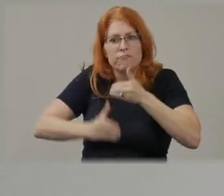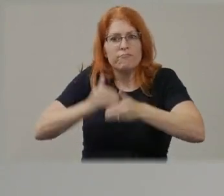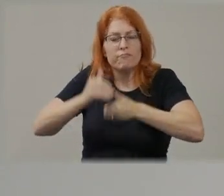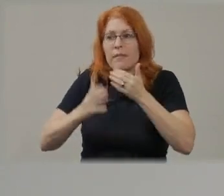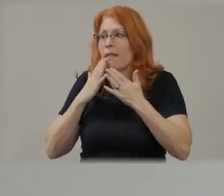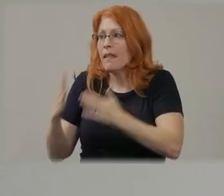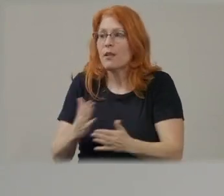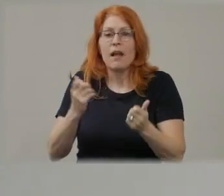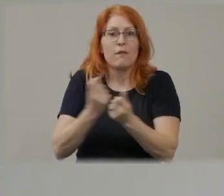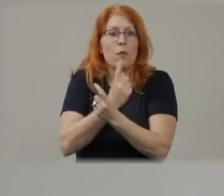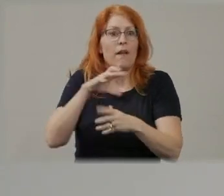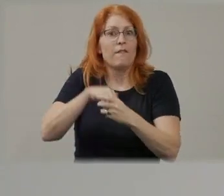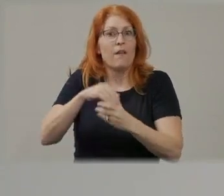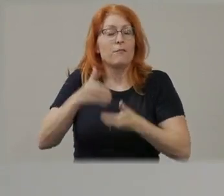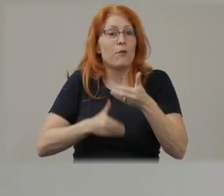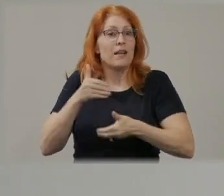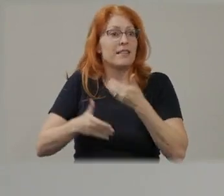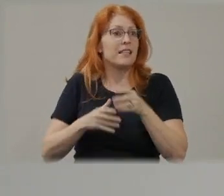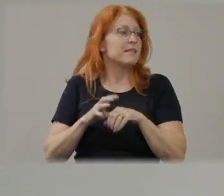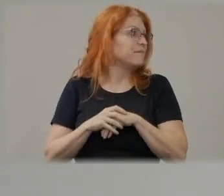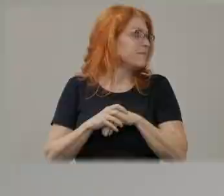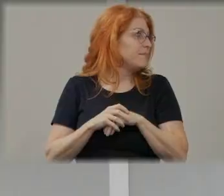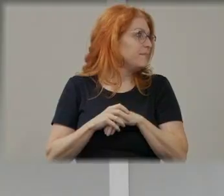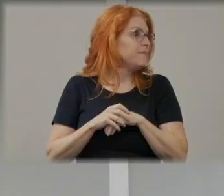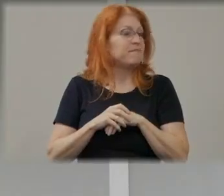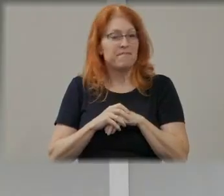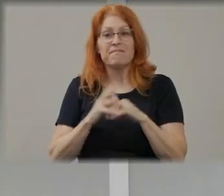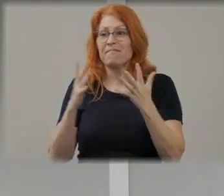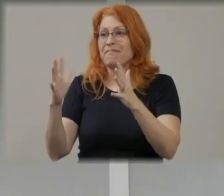process and who continues to help us.